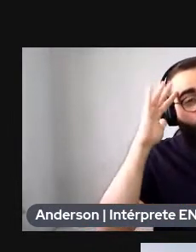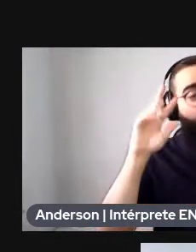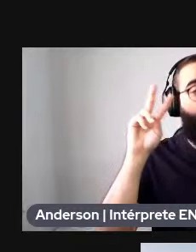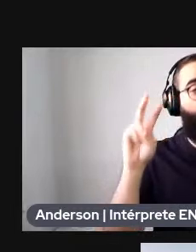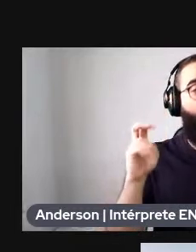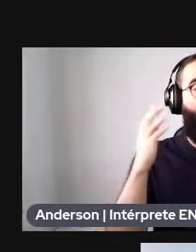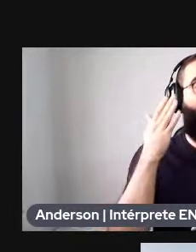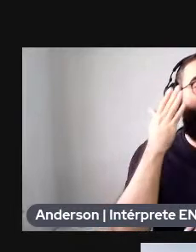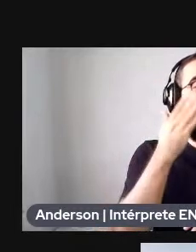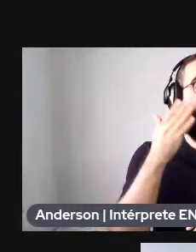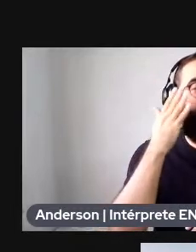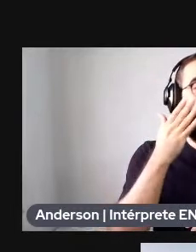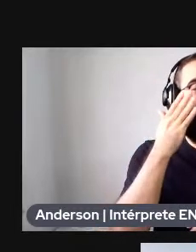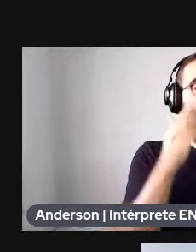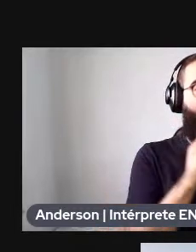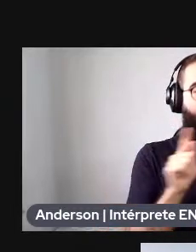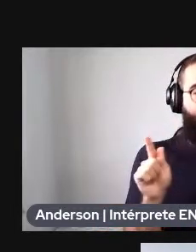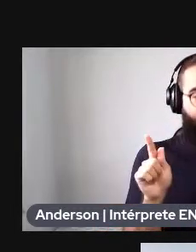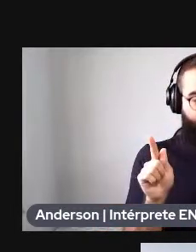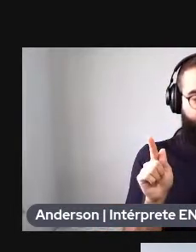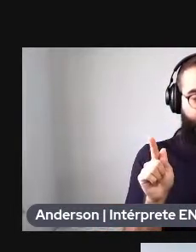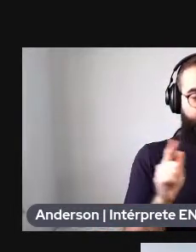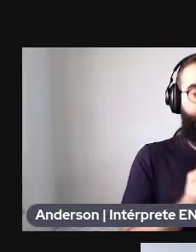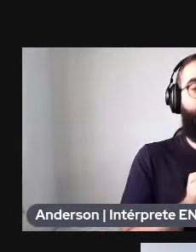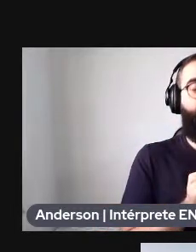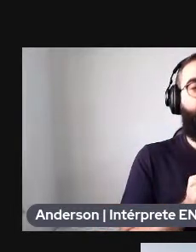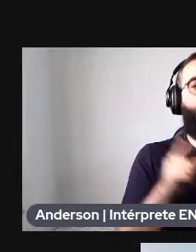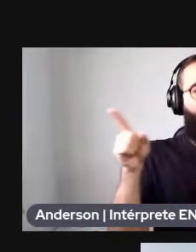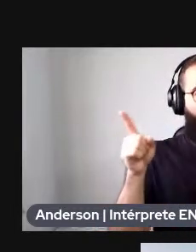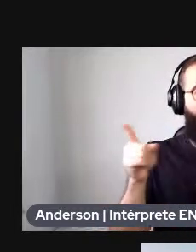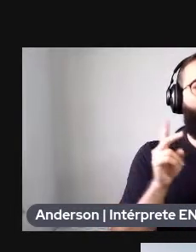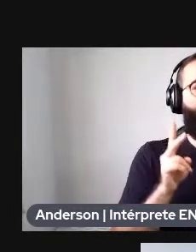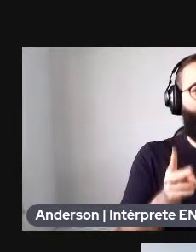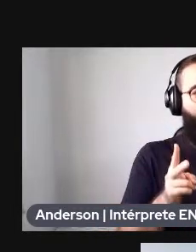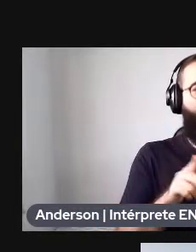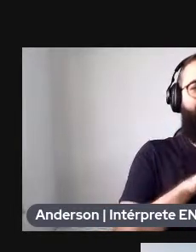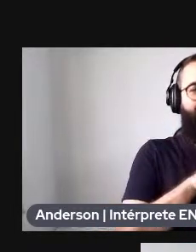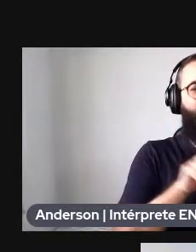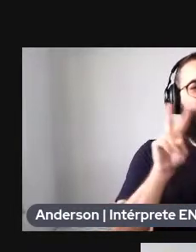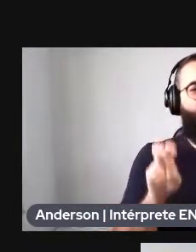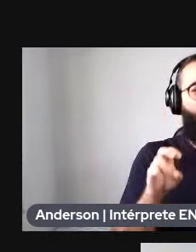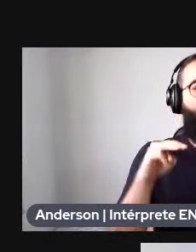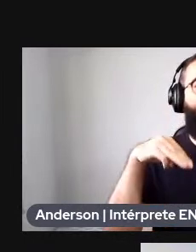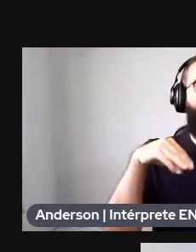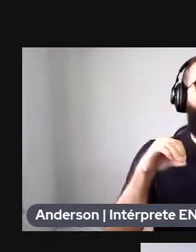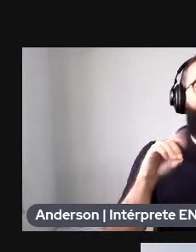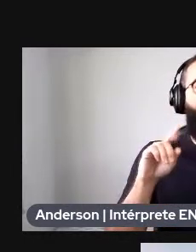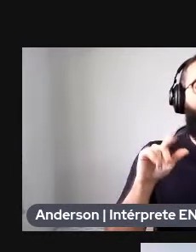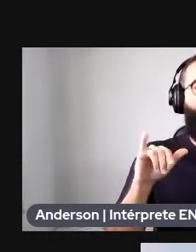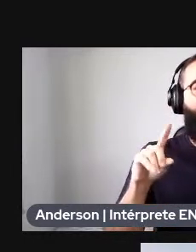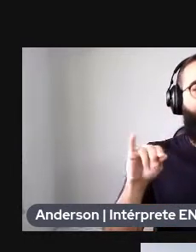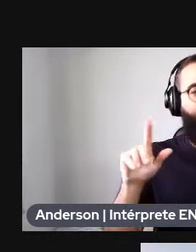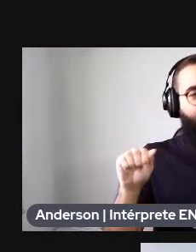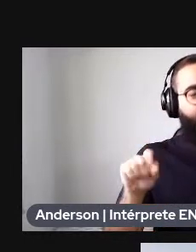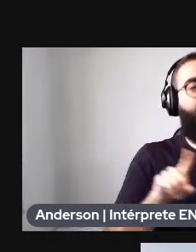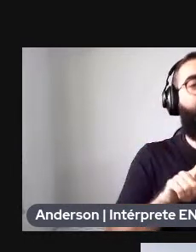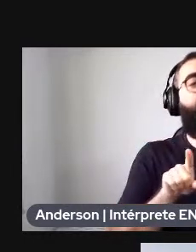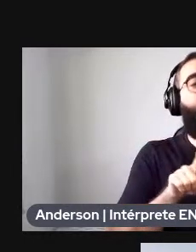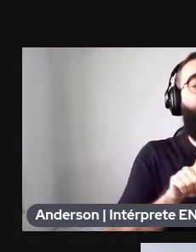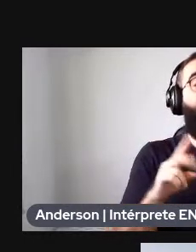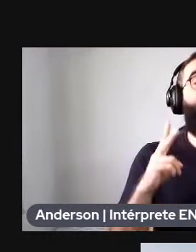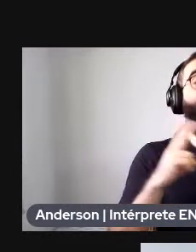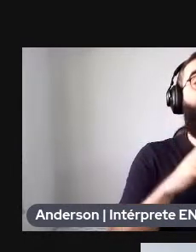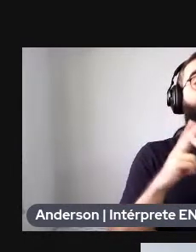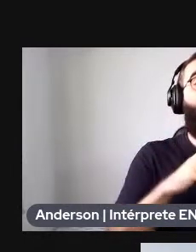Hella has also developed works about modality and verbal aspect, as well as the grammaticalization of